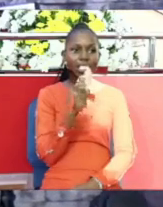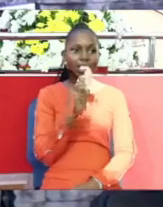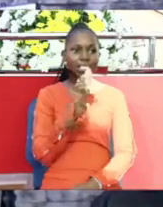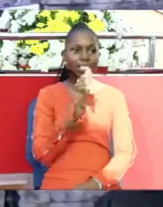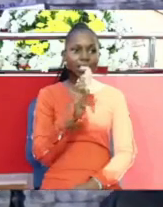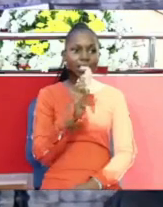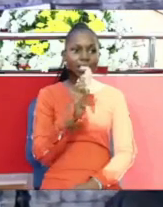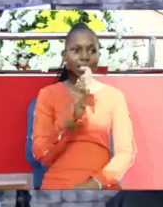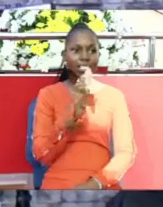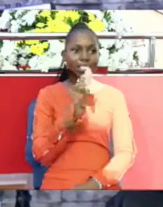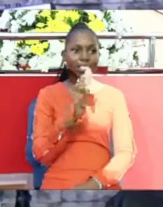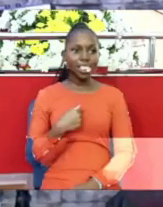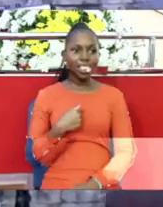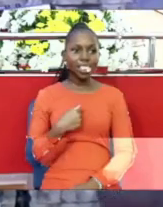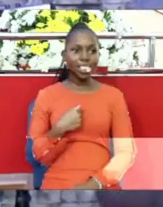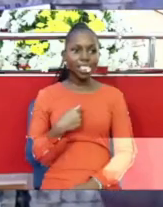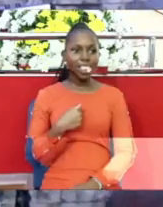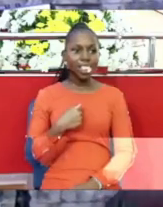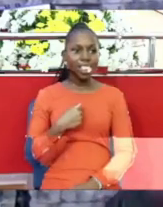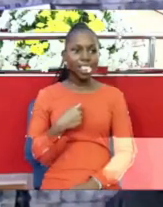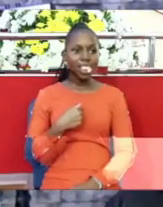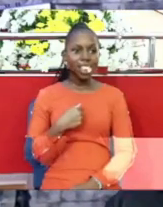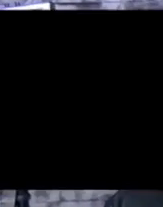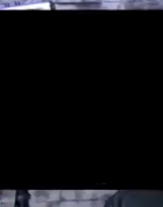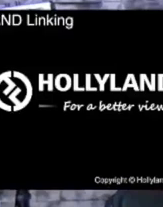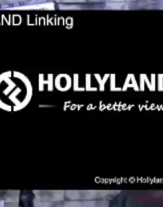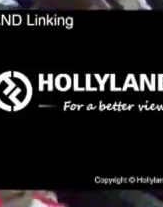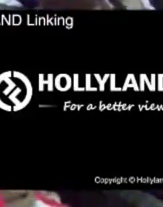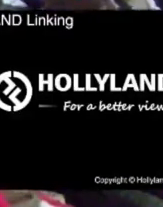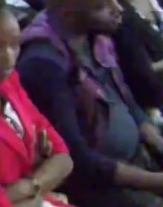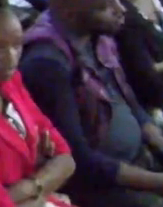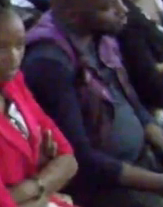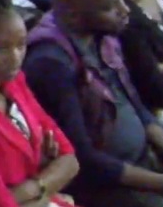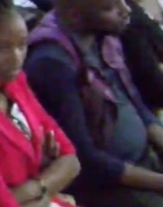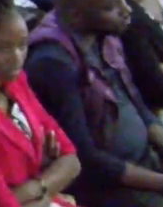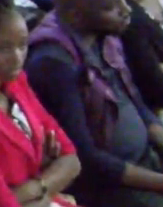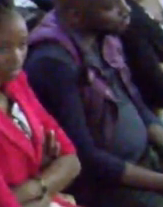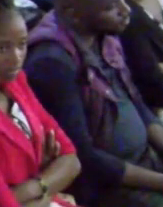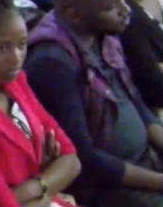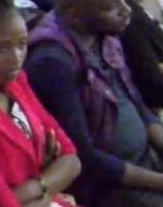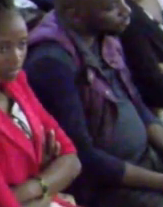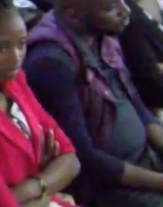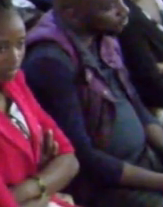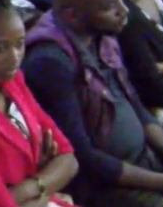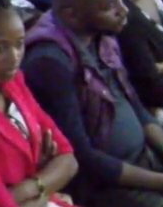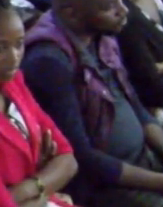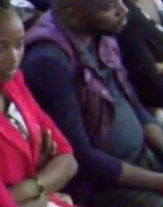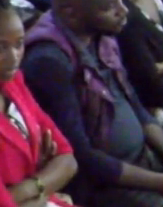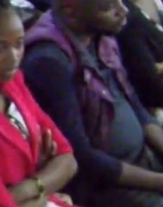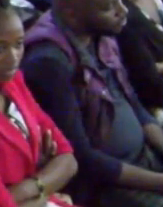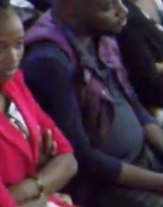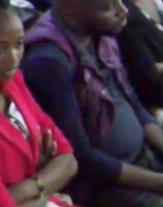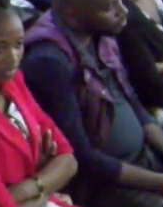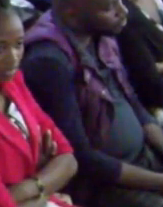you. Isipokuwa mtu akualike akupe mwaliko. No, akwambie, niko kugulira. Aha, akwambie takununulia. Akekora tuthie